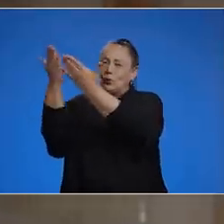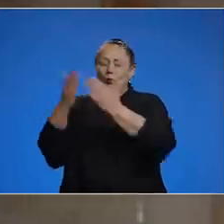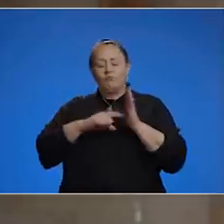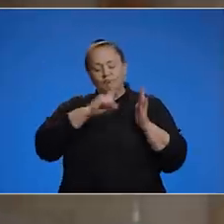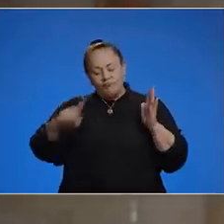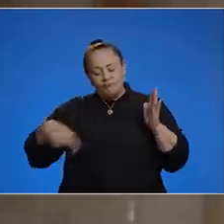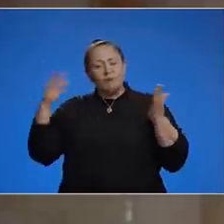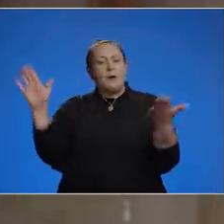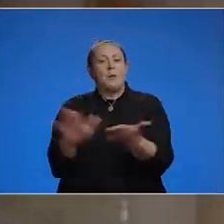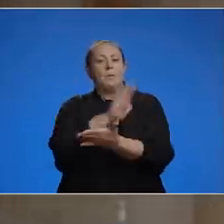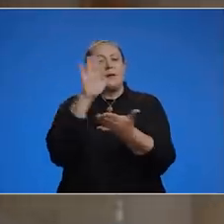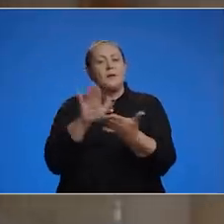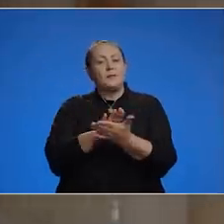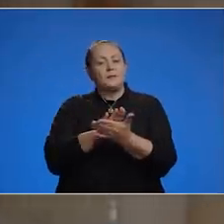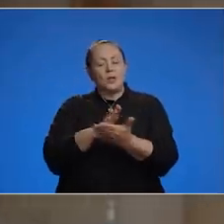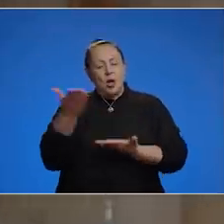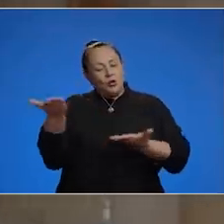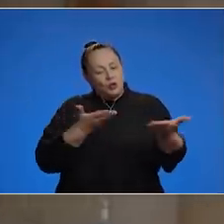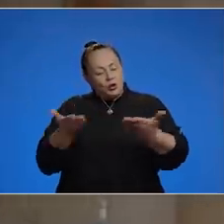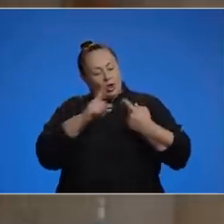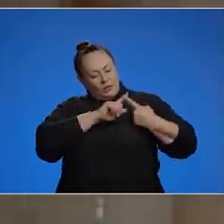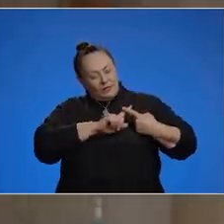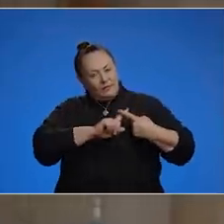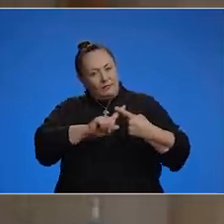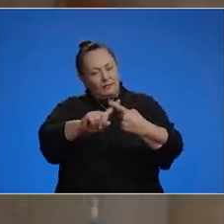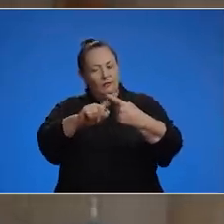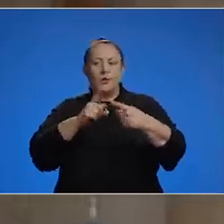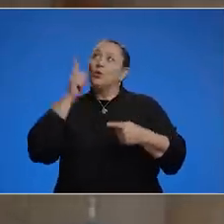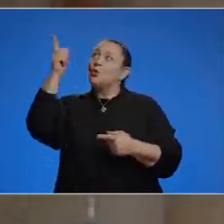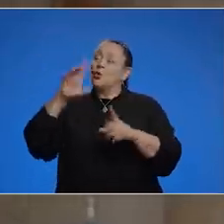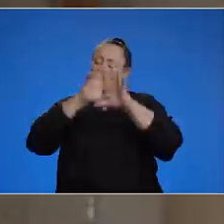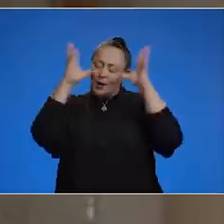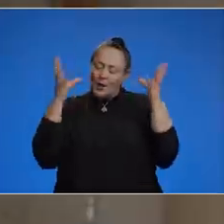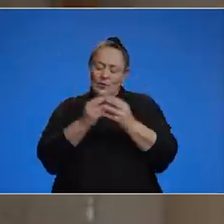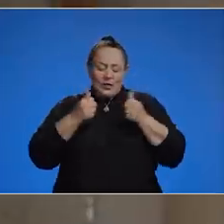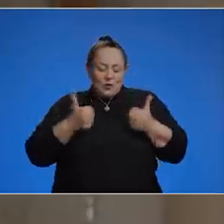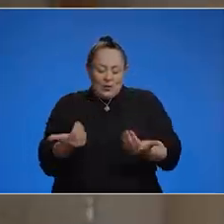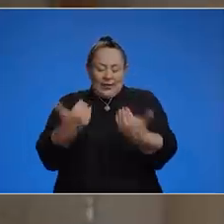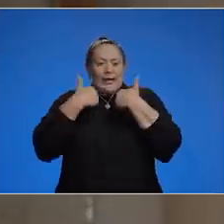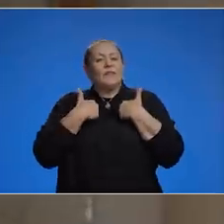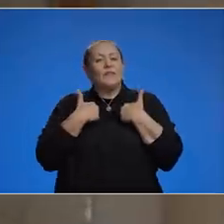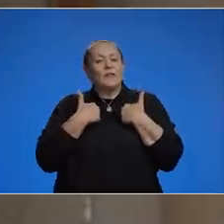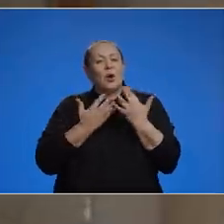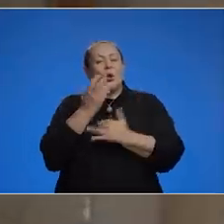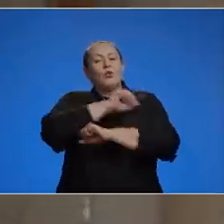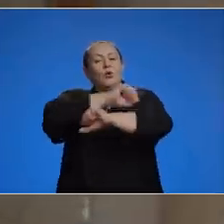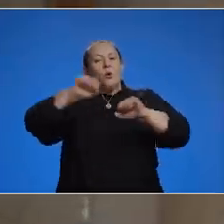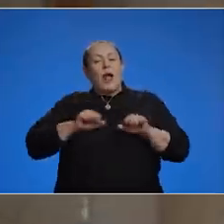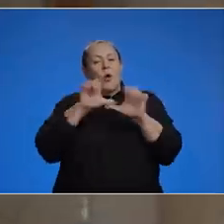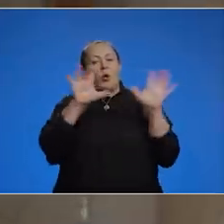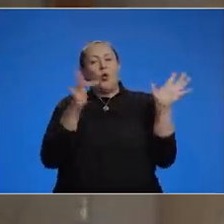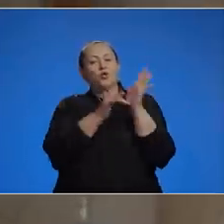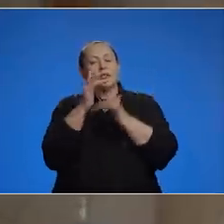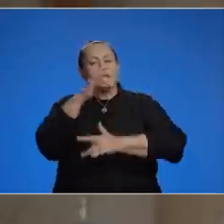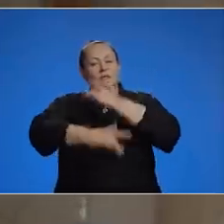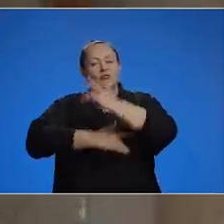lasting happiness, to serve with constancy the author of all that is good. Through our Lord Jesus Christ, your